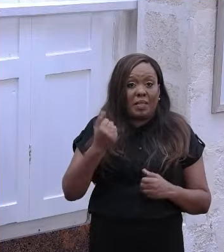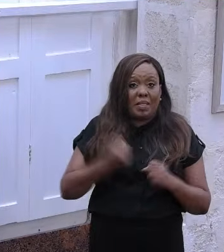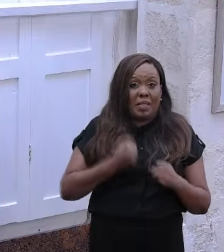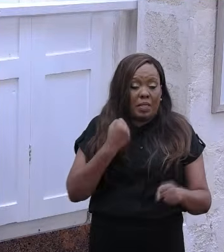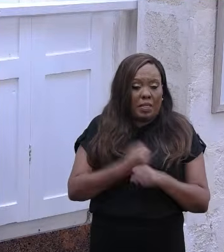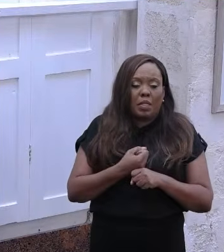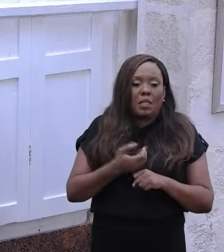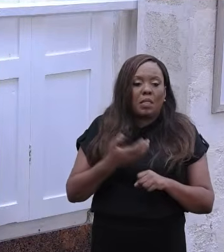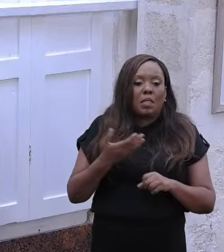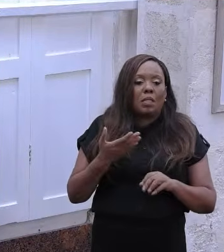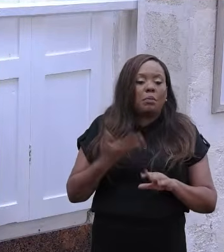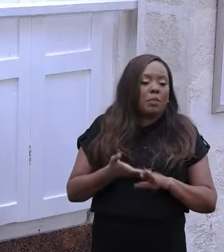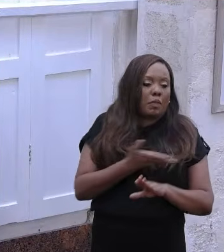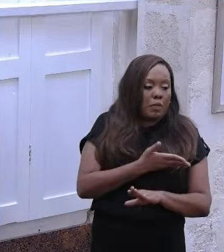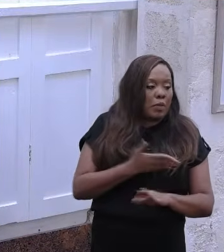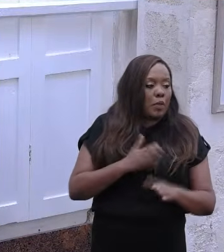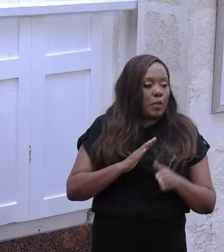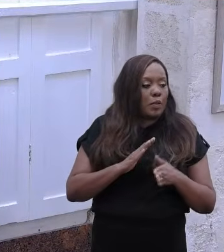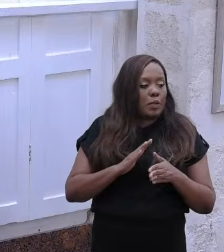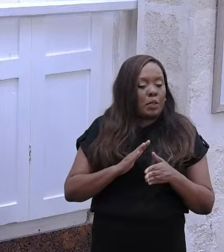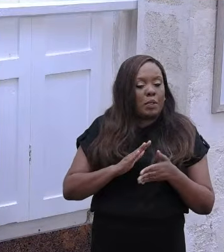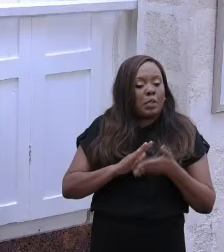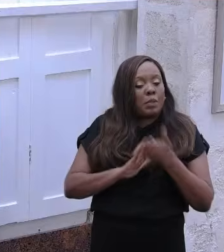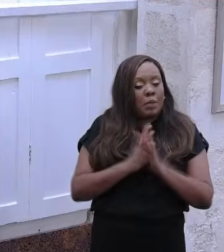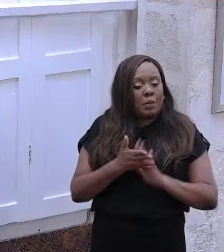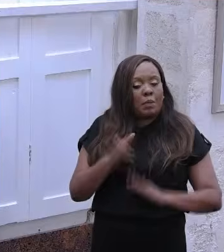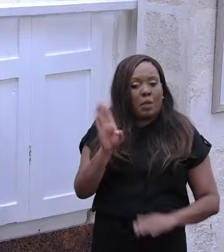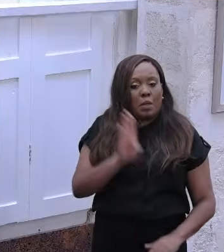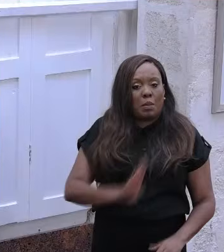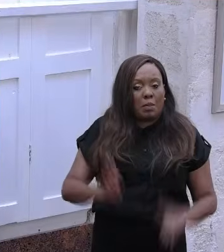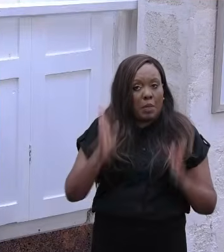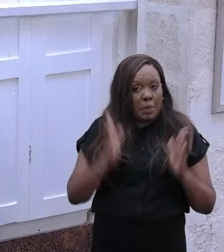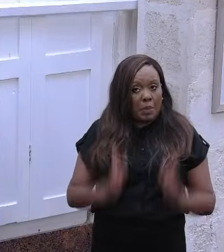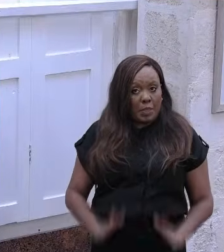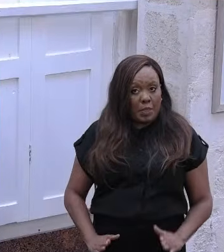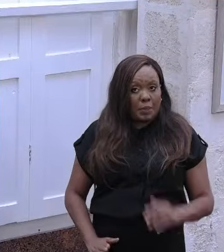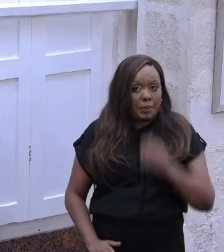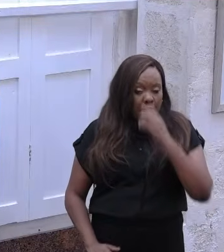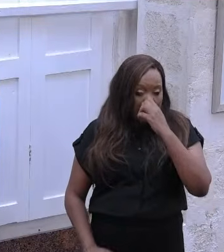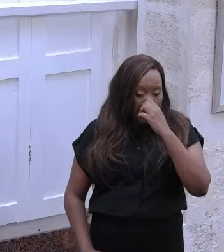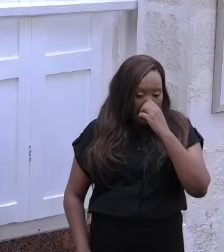considered to be a Barbadian. My question to that would be,